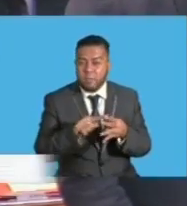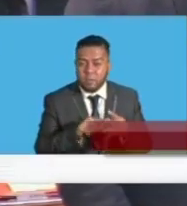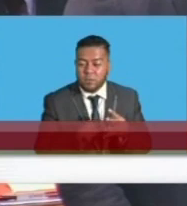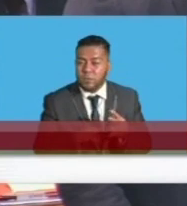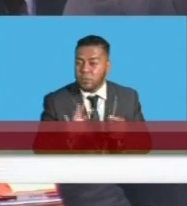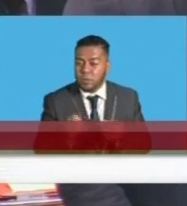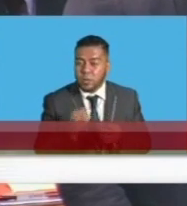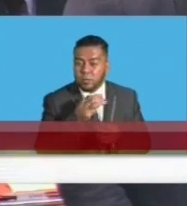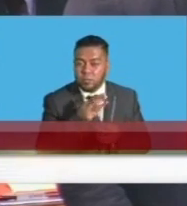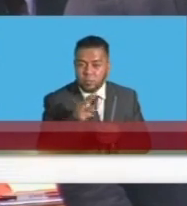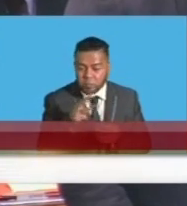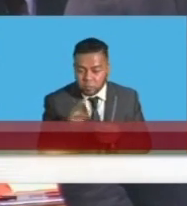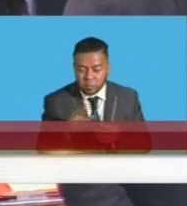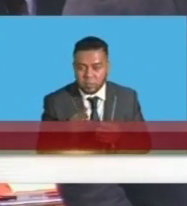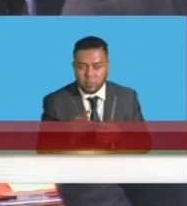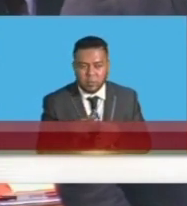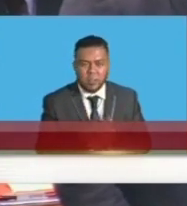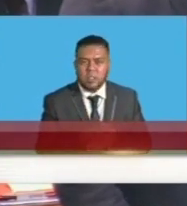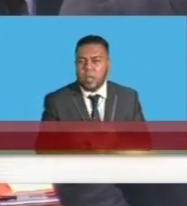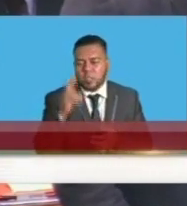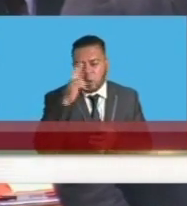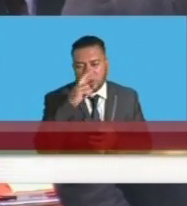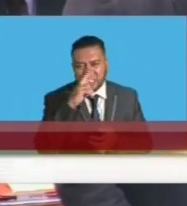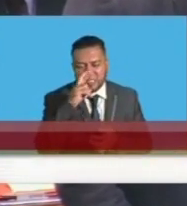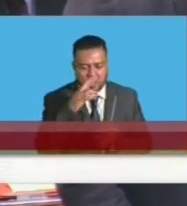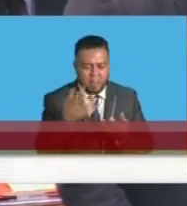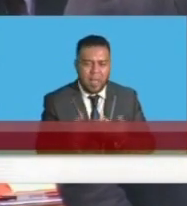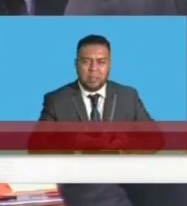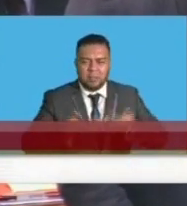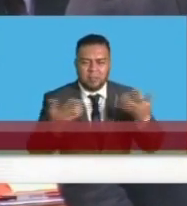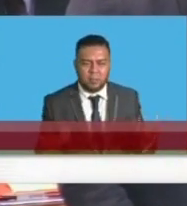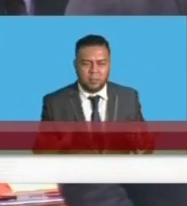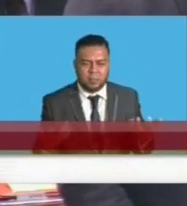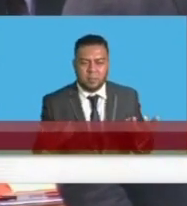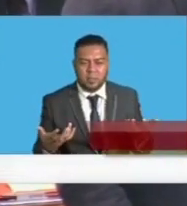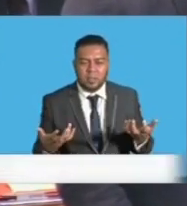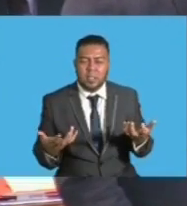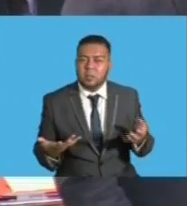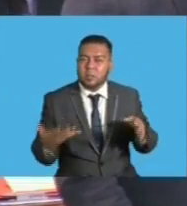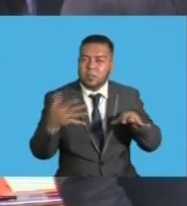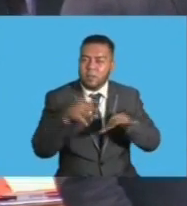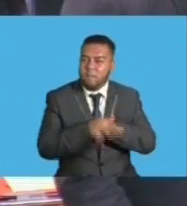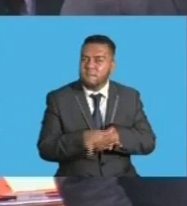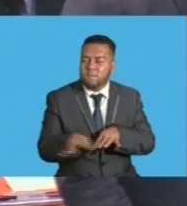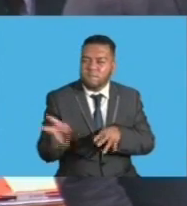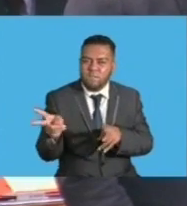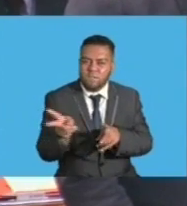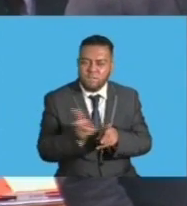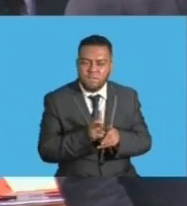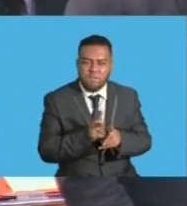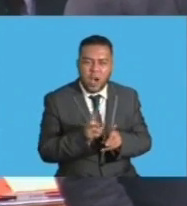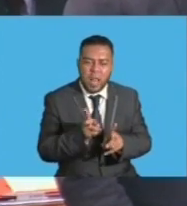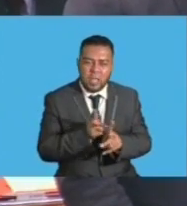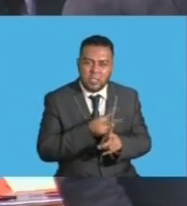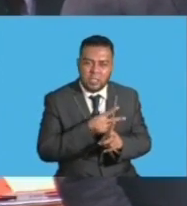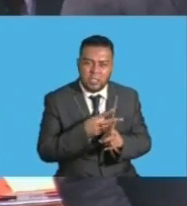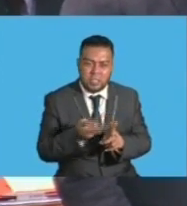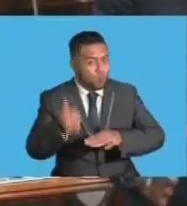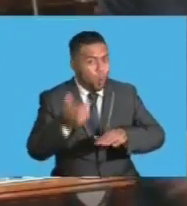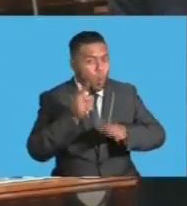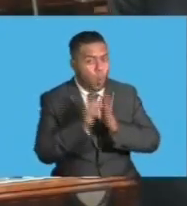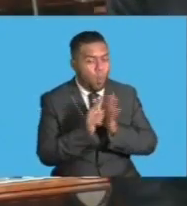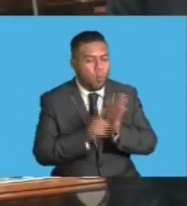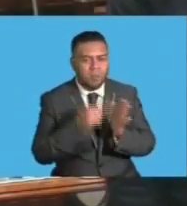utterance reeks of racism and misogyny. It glosses over violence. It glosses over domestic